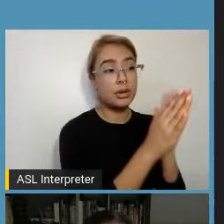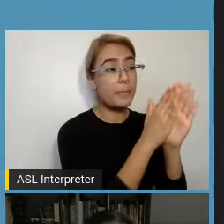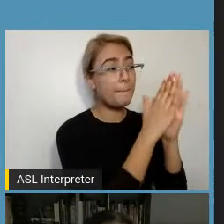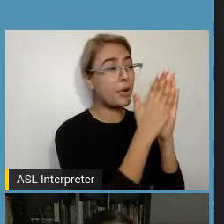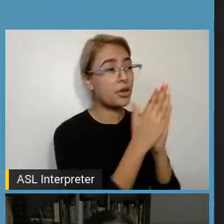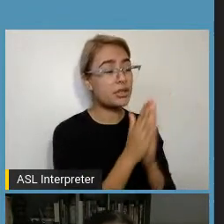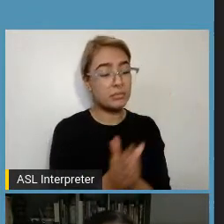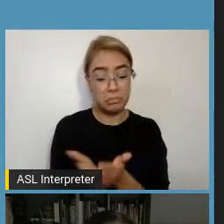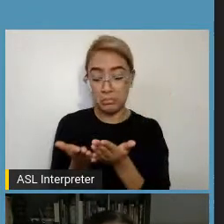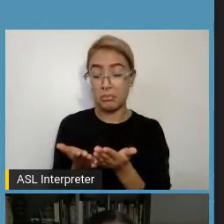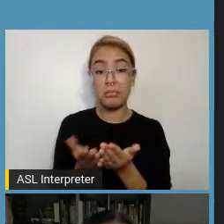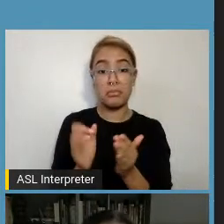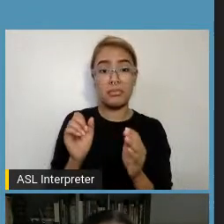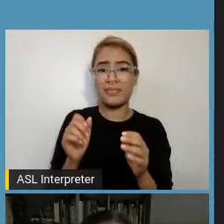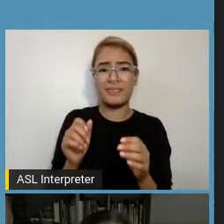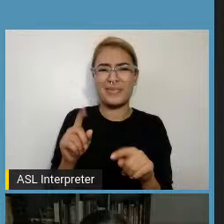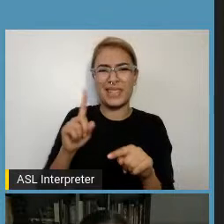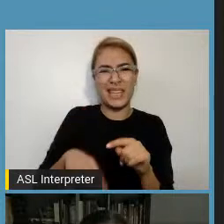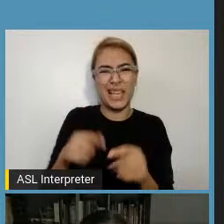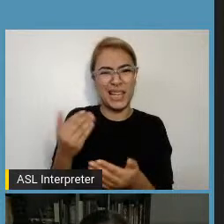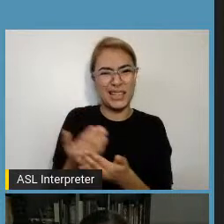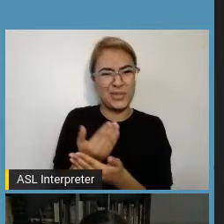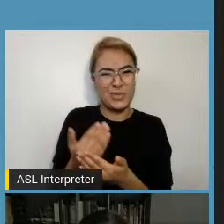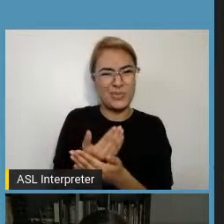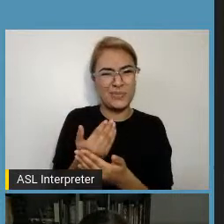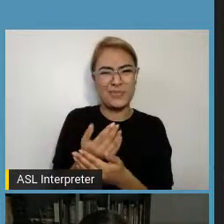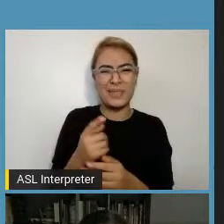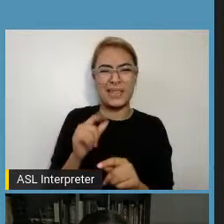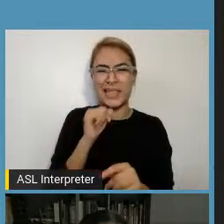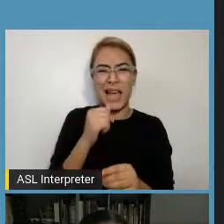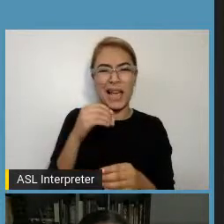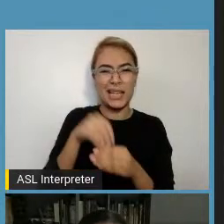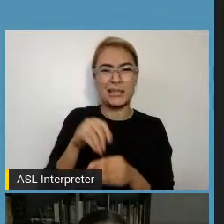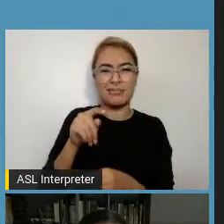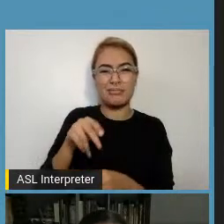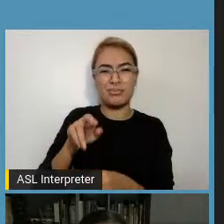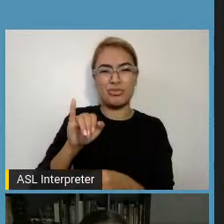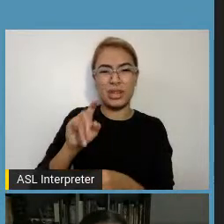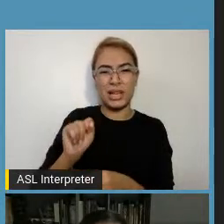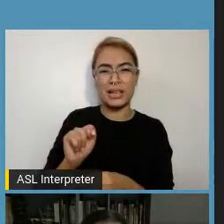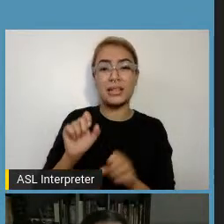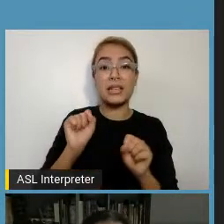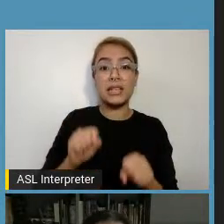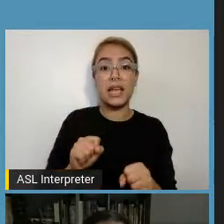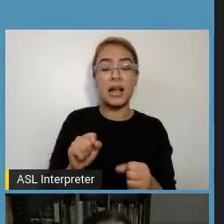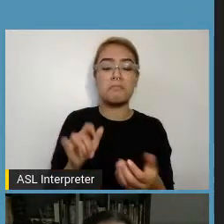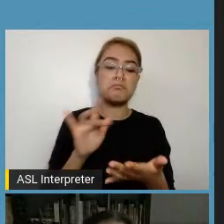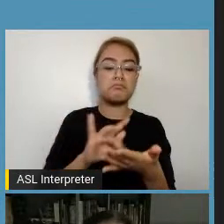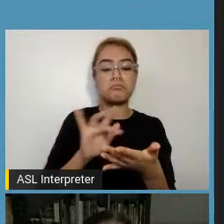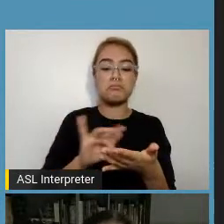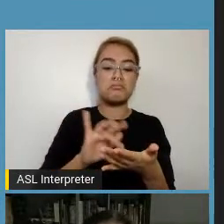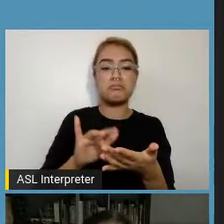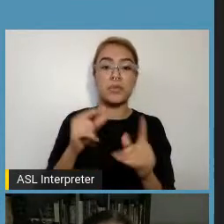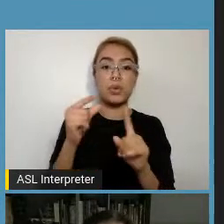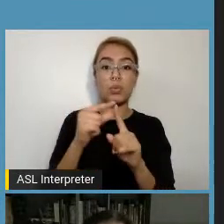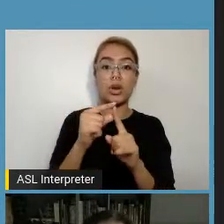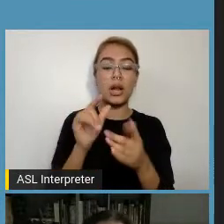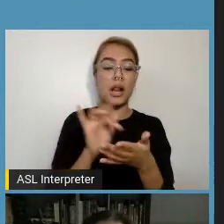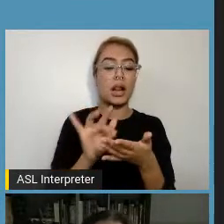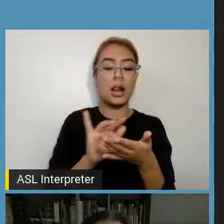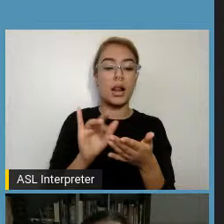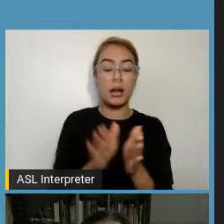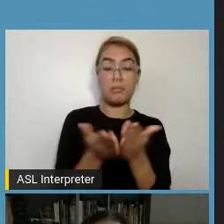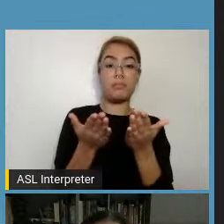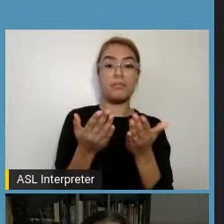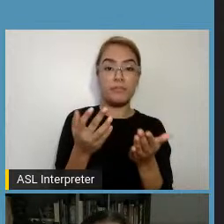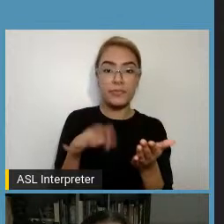the OCR, the optical recognition, so you can actually just like search for a word, in it, makes it